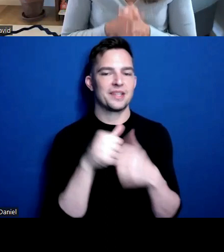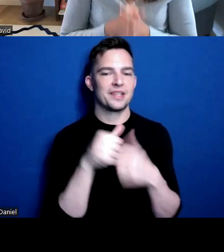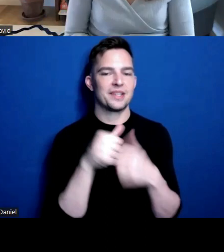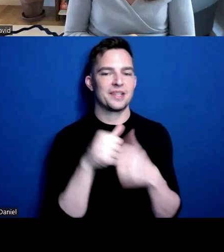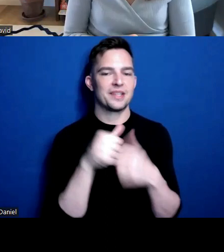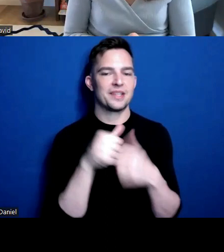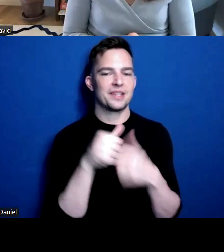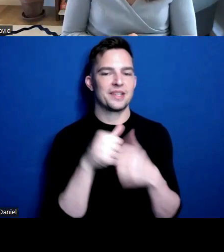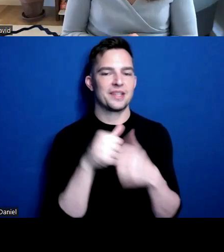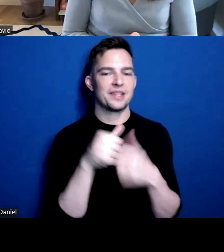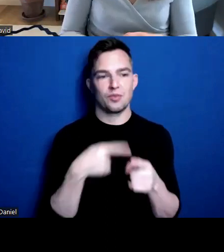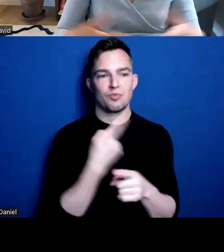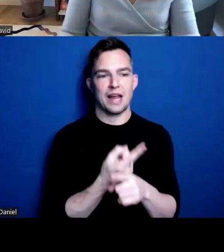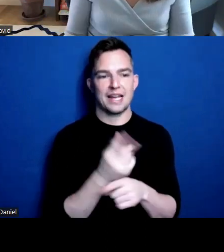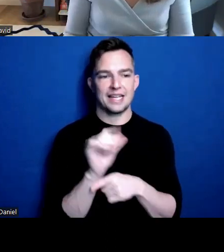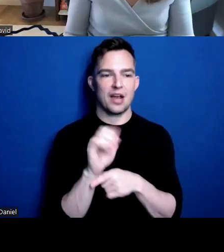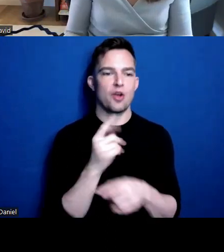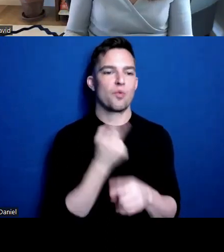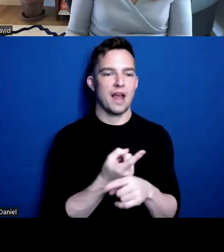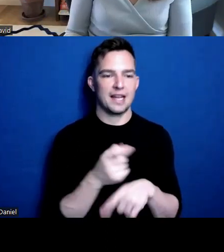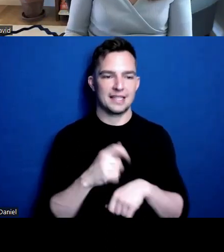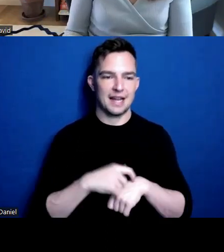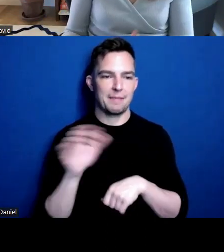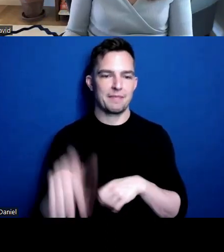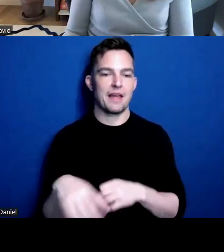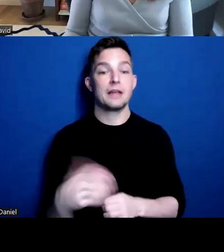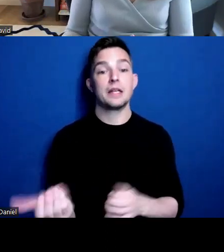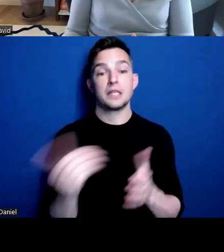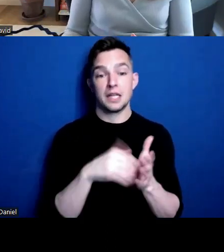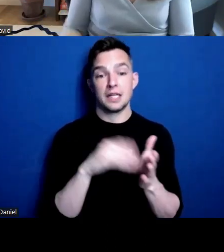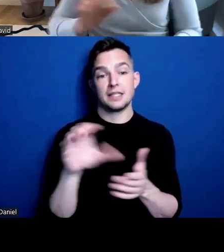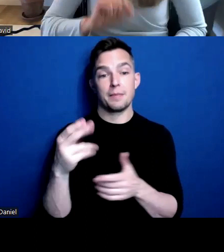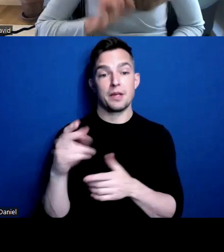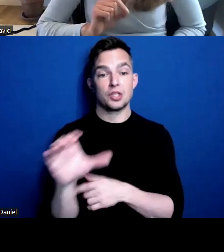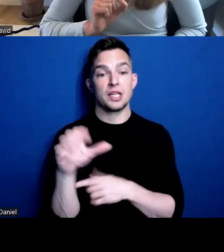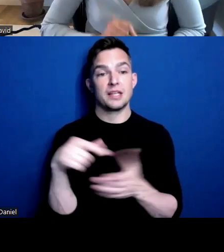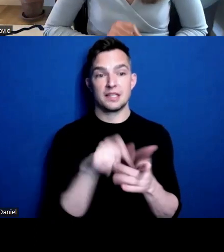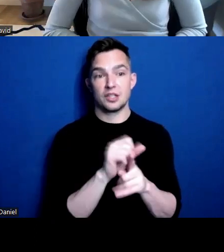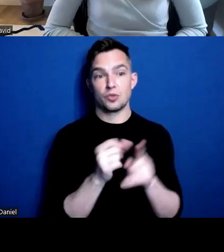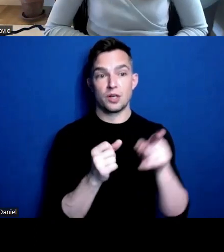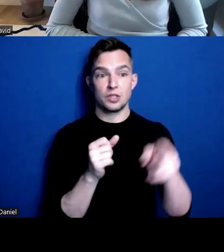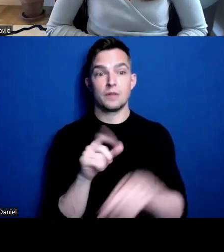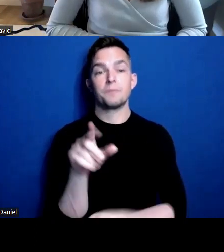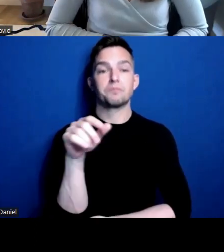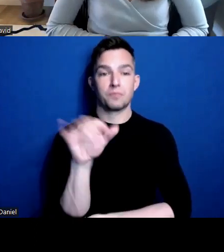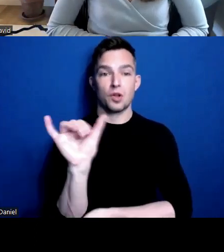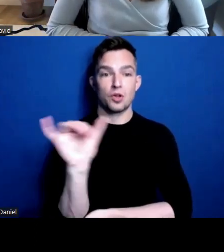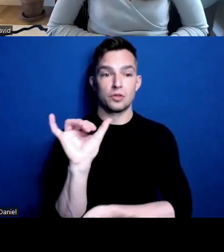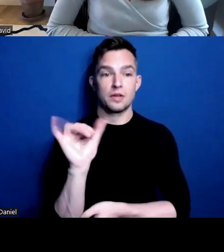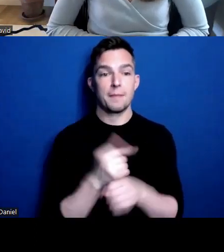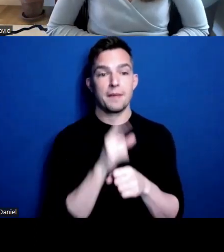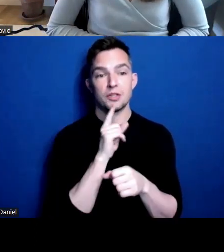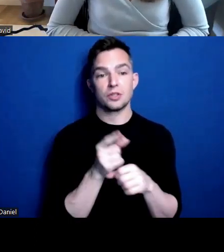right care at the right time. And once again, CCBHCs in this scenario would also be ensuring access to